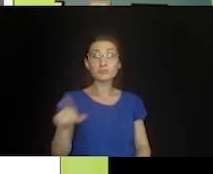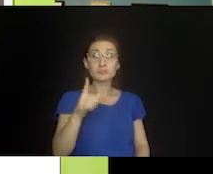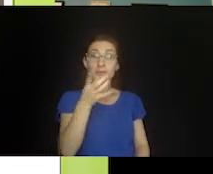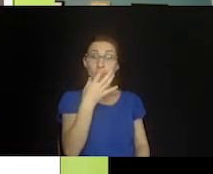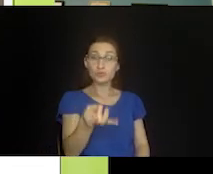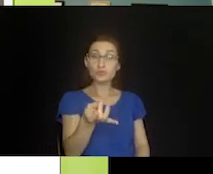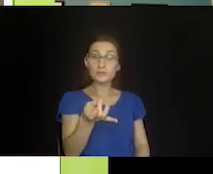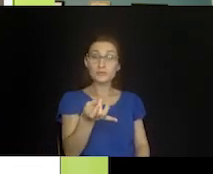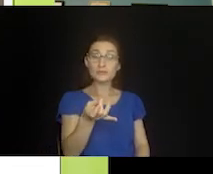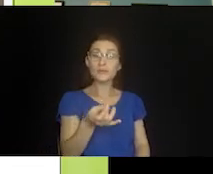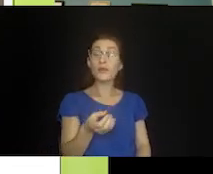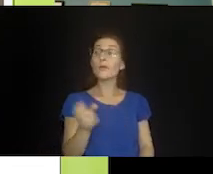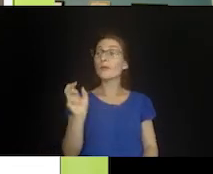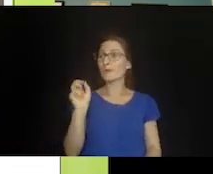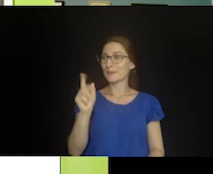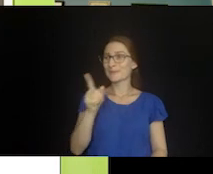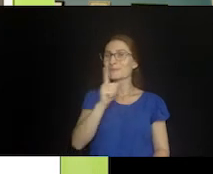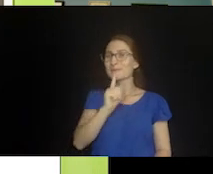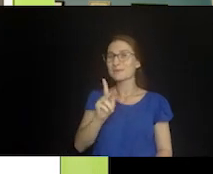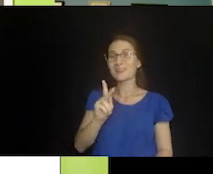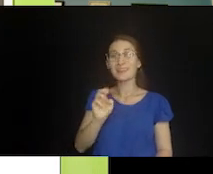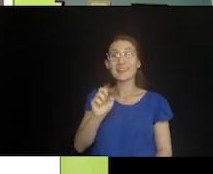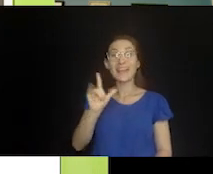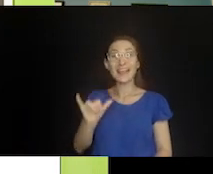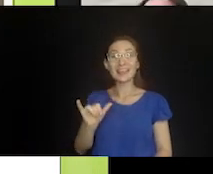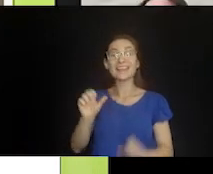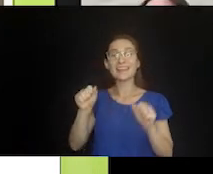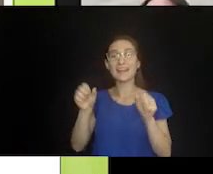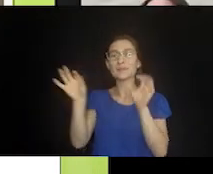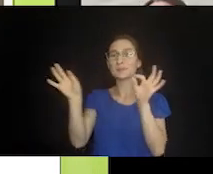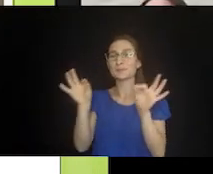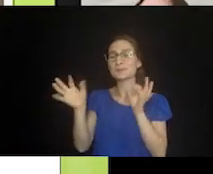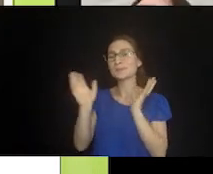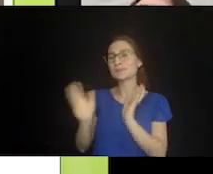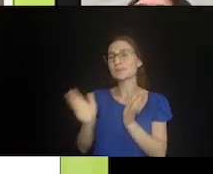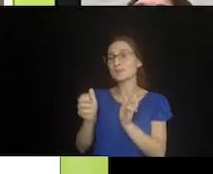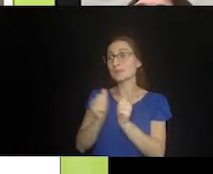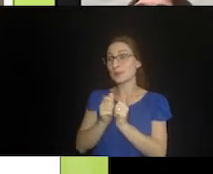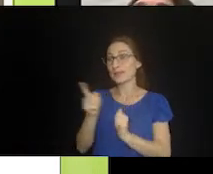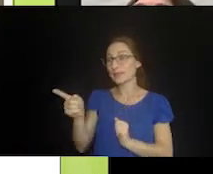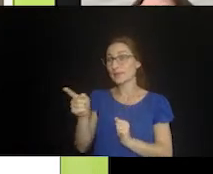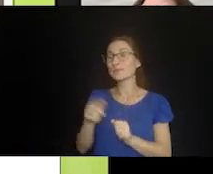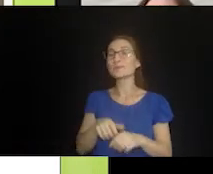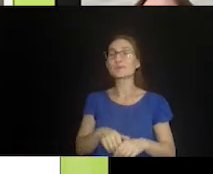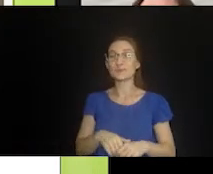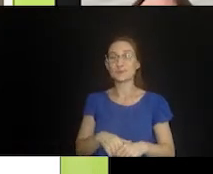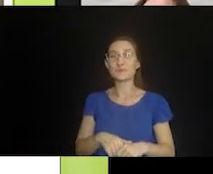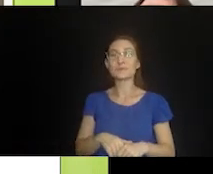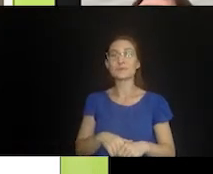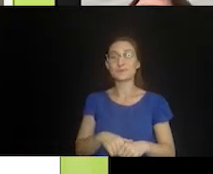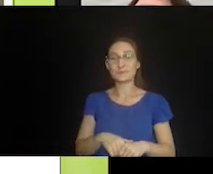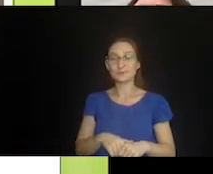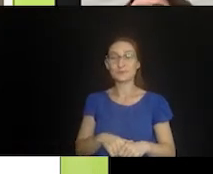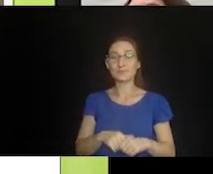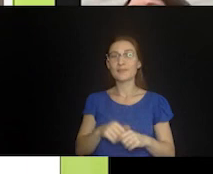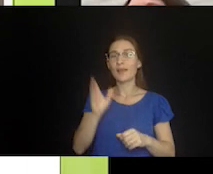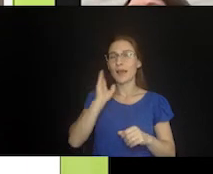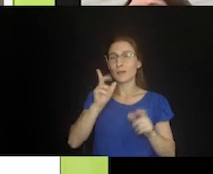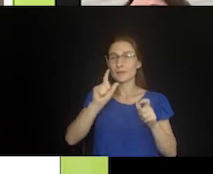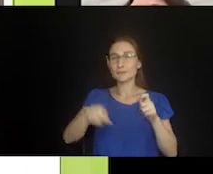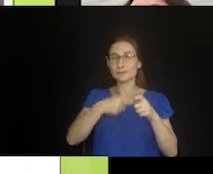that were interested. Okay, well, I'm sure that Kelly will be happy to talk to you after